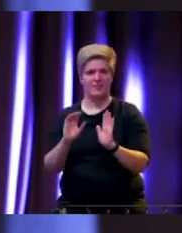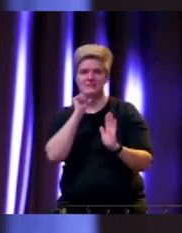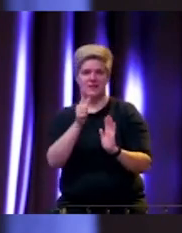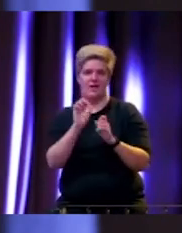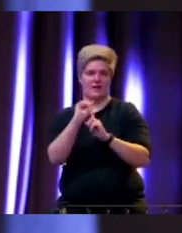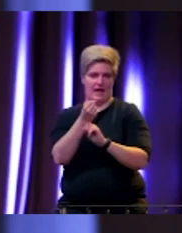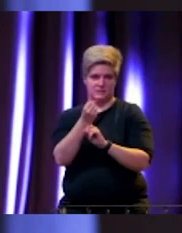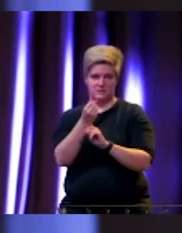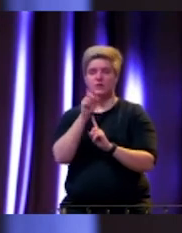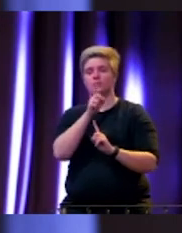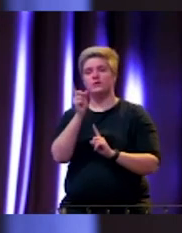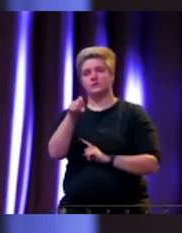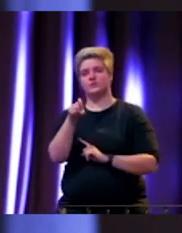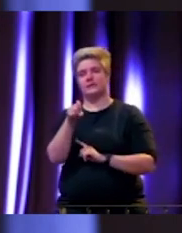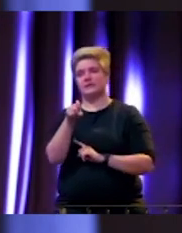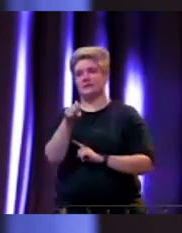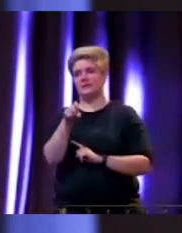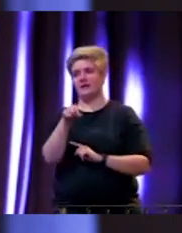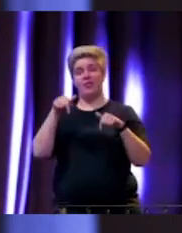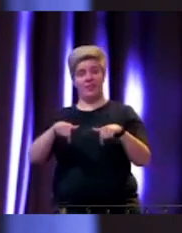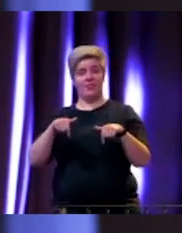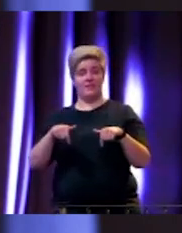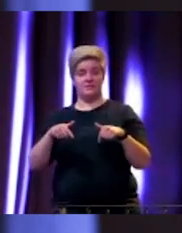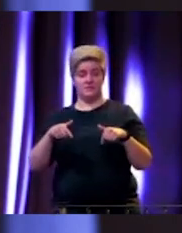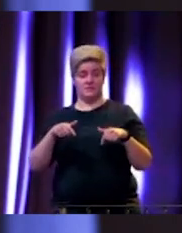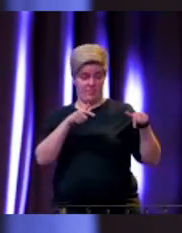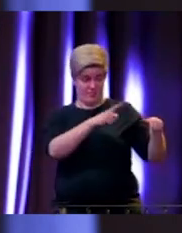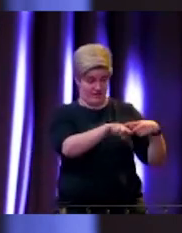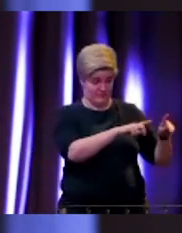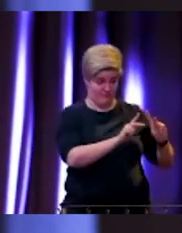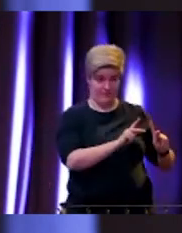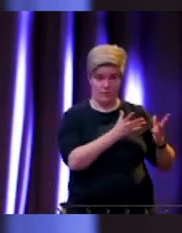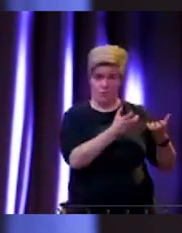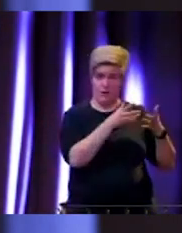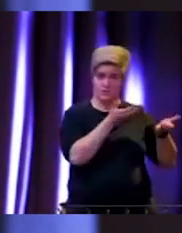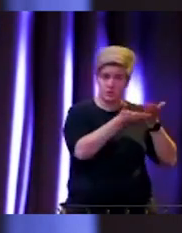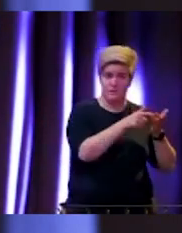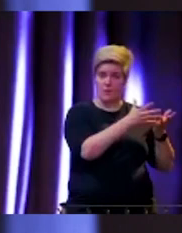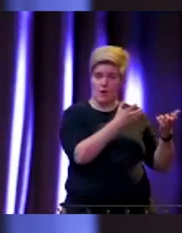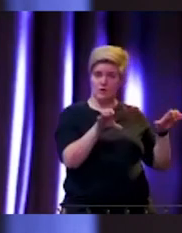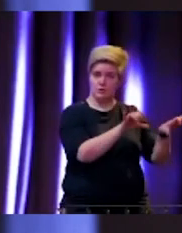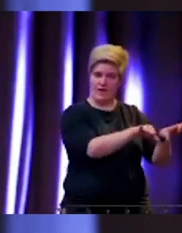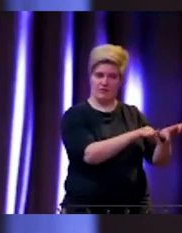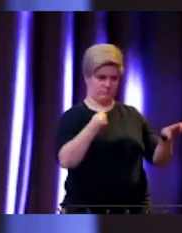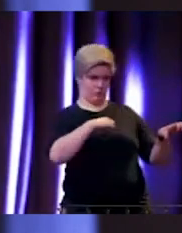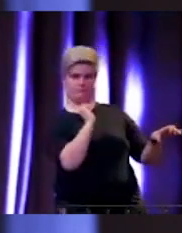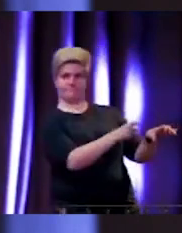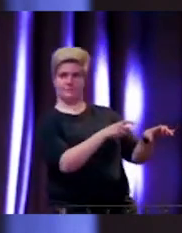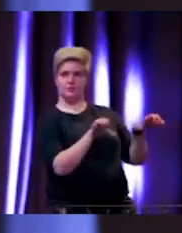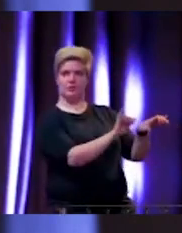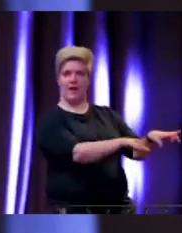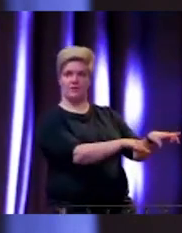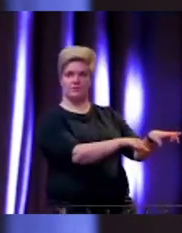that we wanna serve wanna do. So we're gonna do it. And that's above all else, the relevancy, the intentionality,